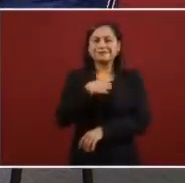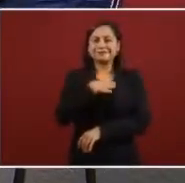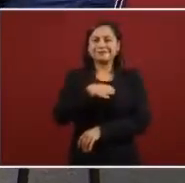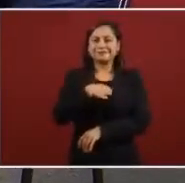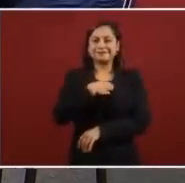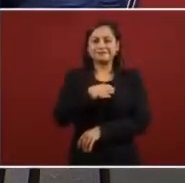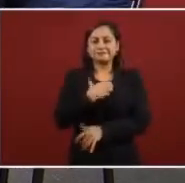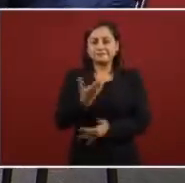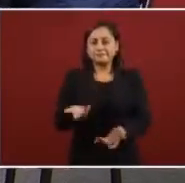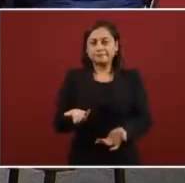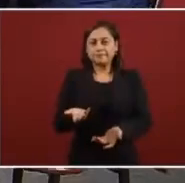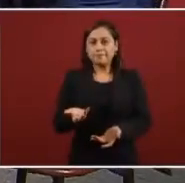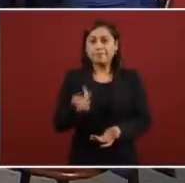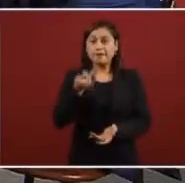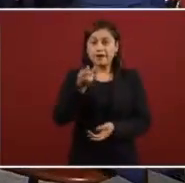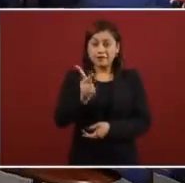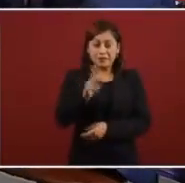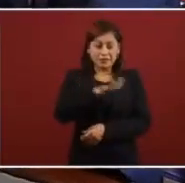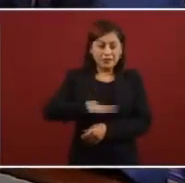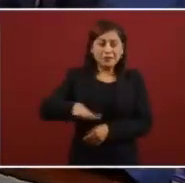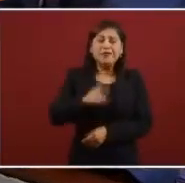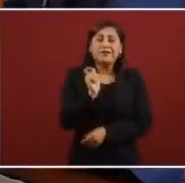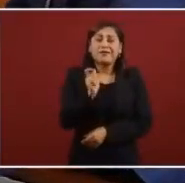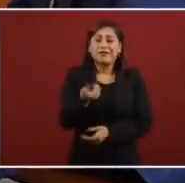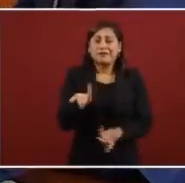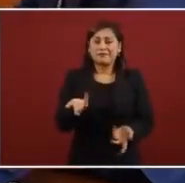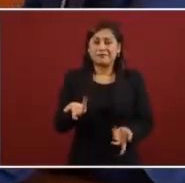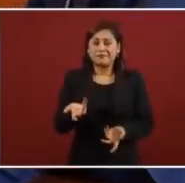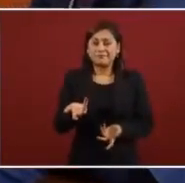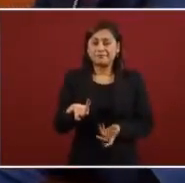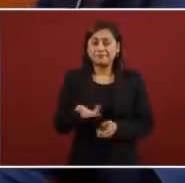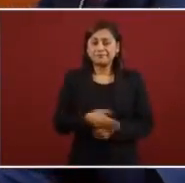all of them would get some. But what does that mean?